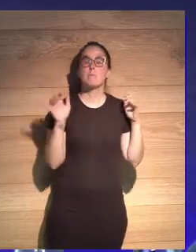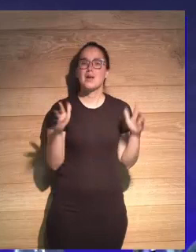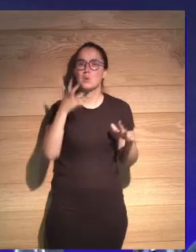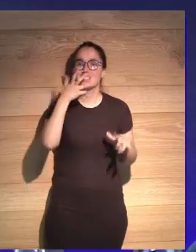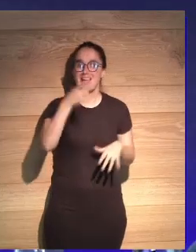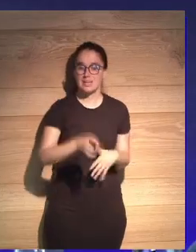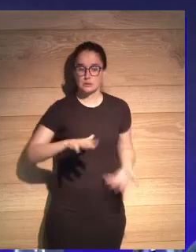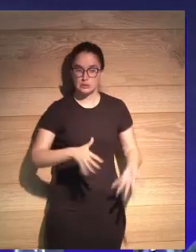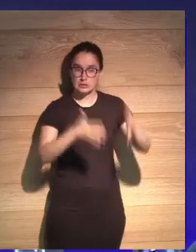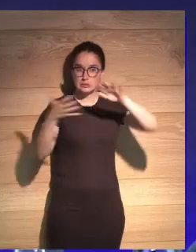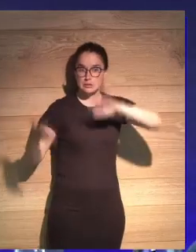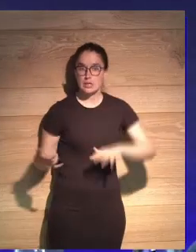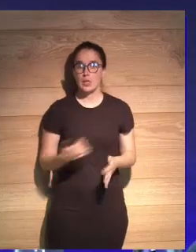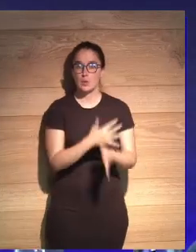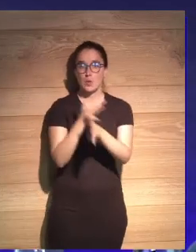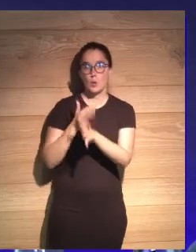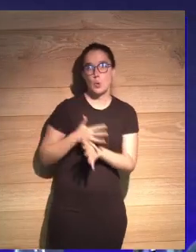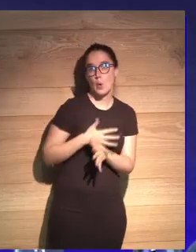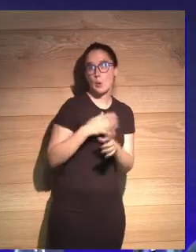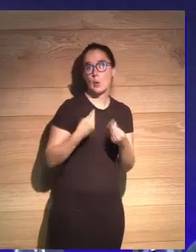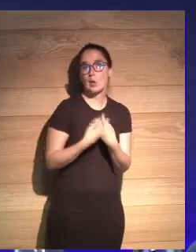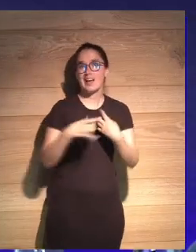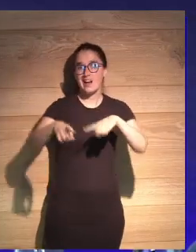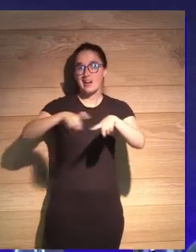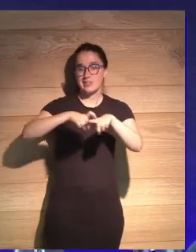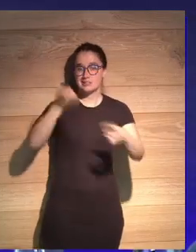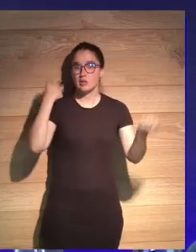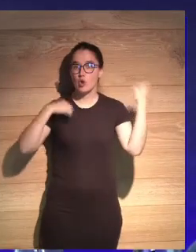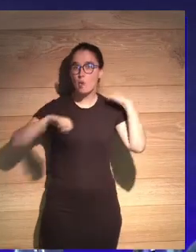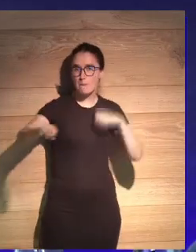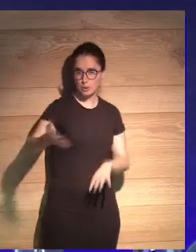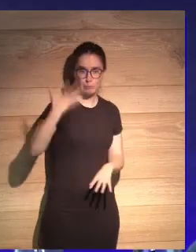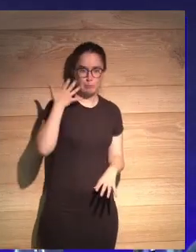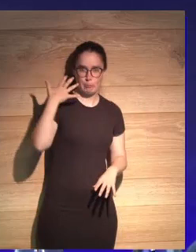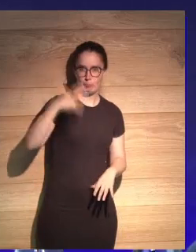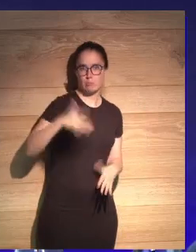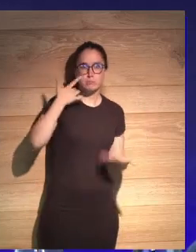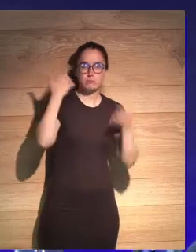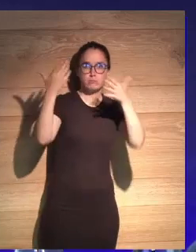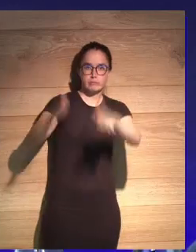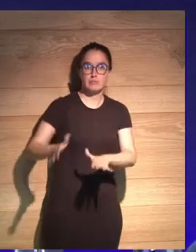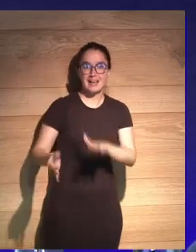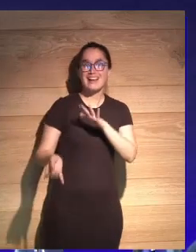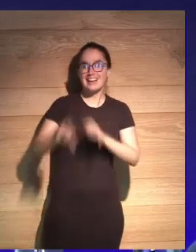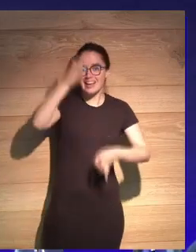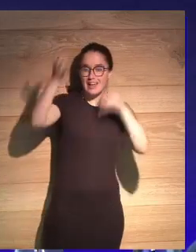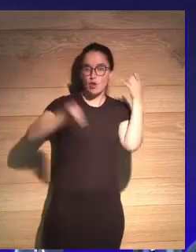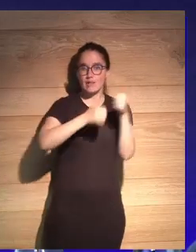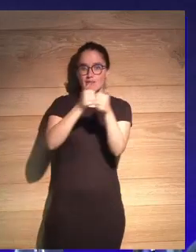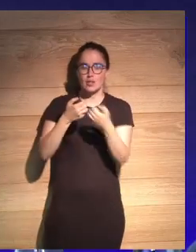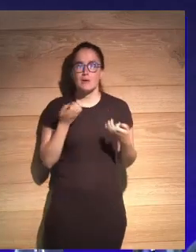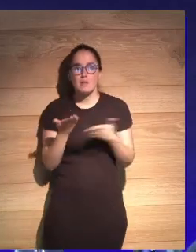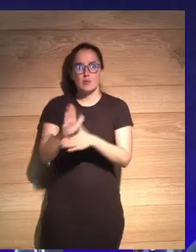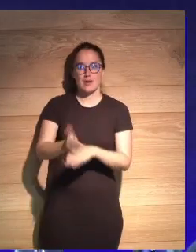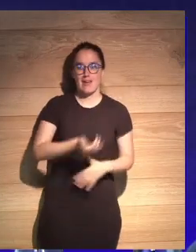video games are promoting certain functions of the brain. If we turn this into a